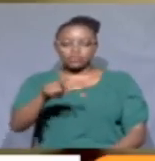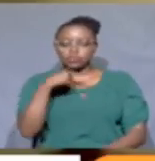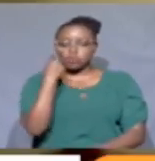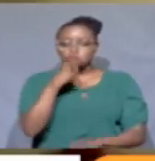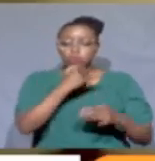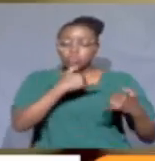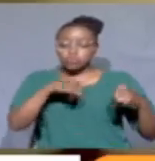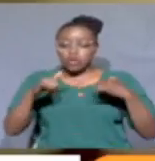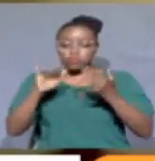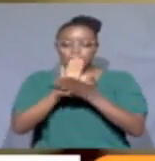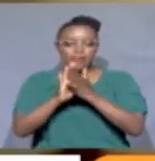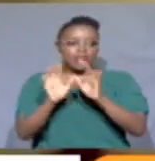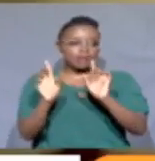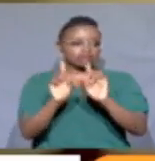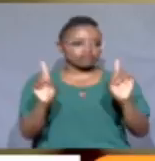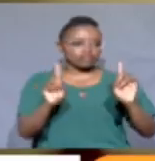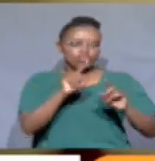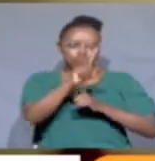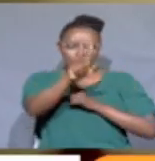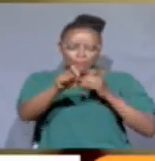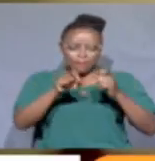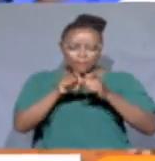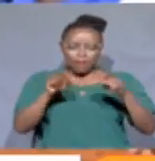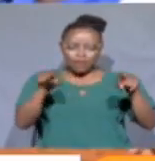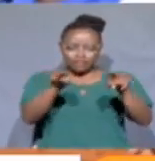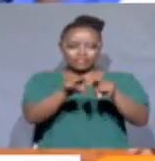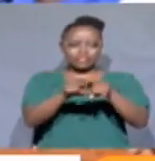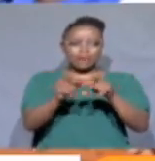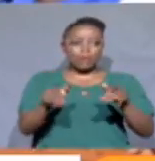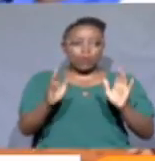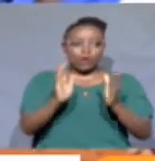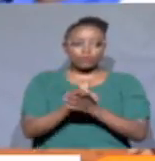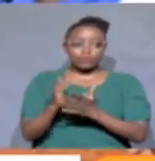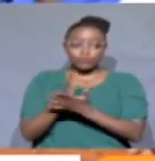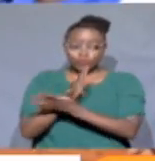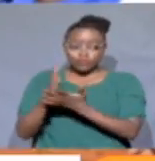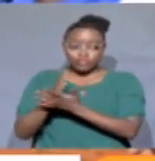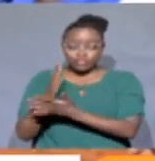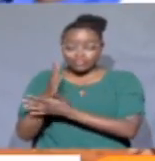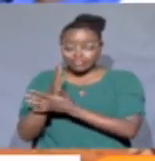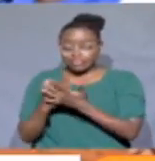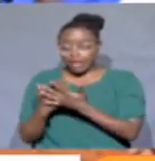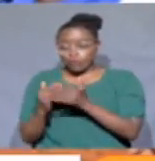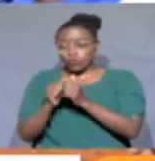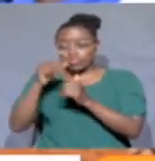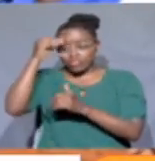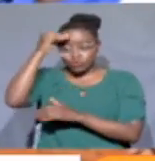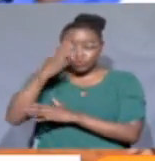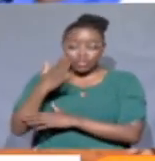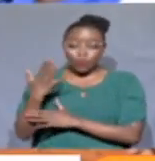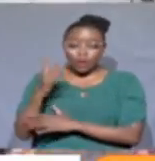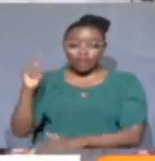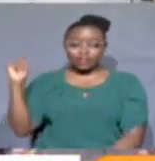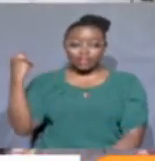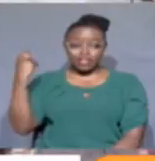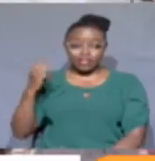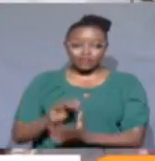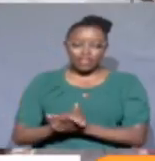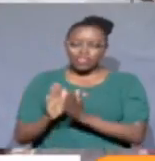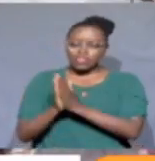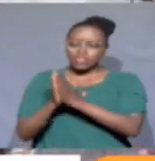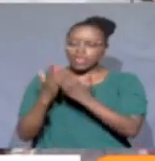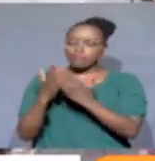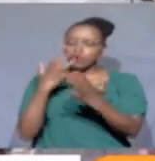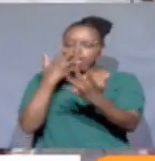want to try to be. You are perfect just the way that you are. She even shared some anecdotes with students here in Kenya. The book